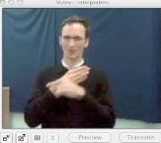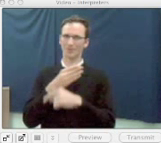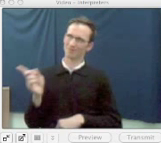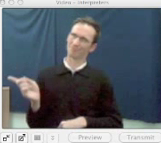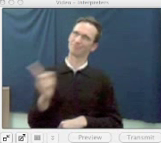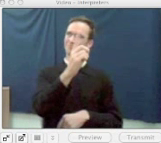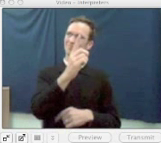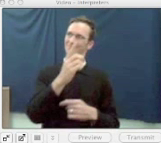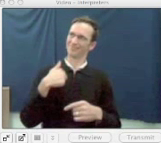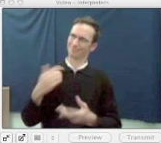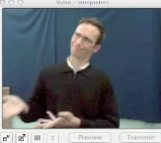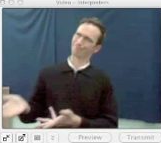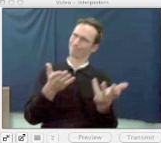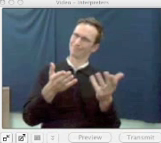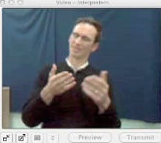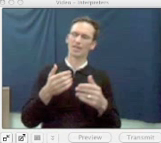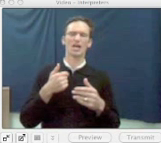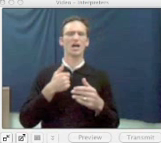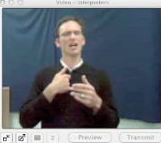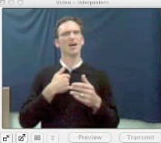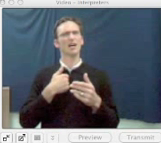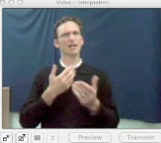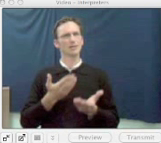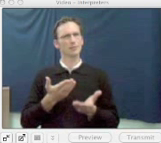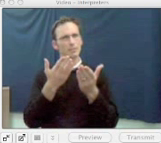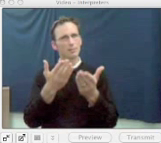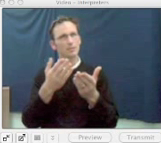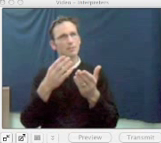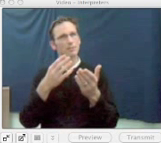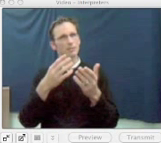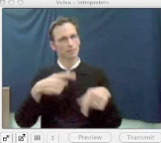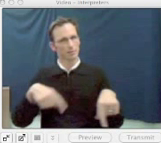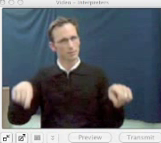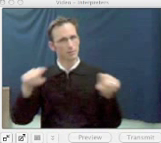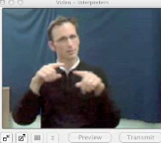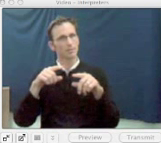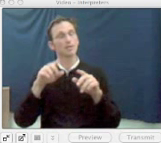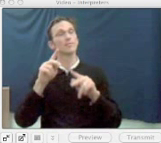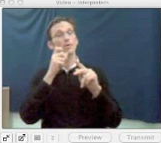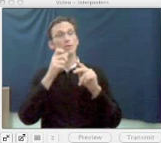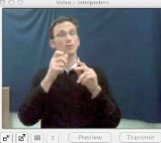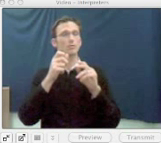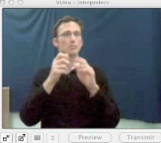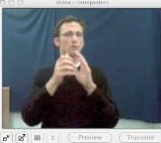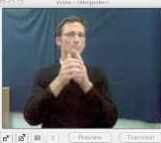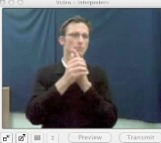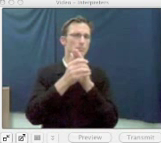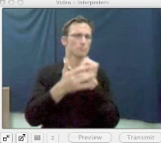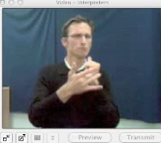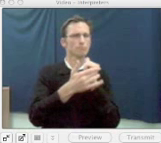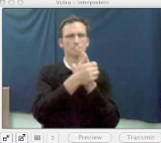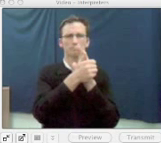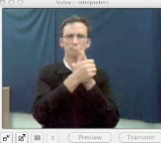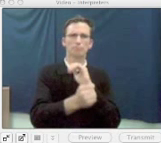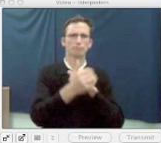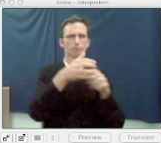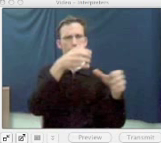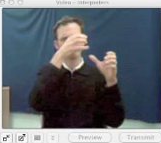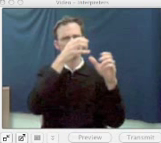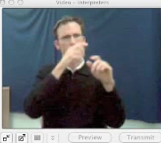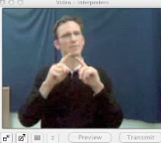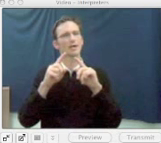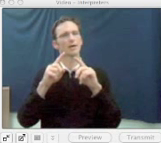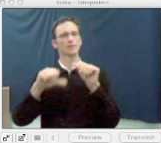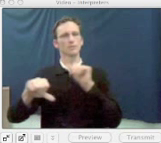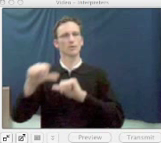to work people who have good technical skills but lack in sort of the social